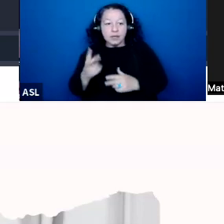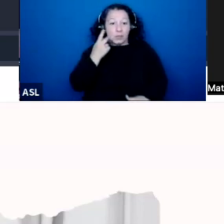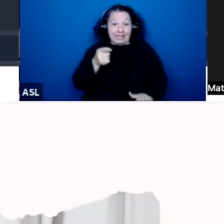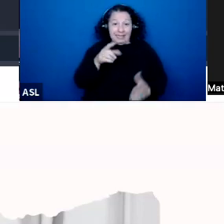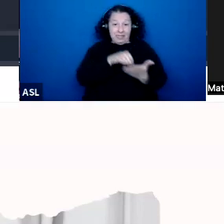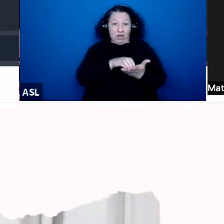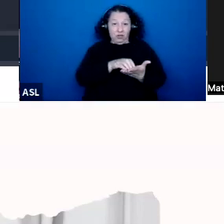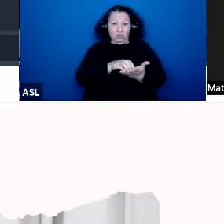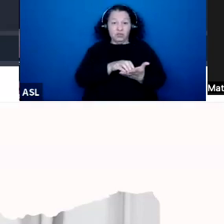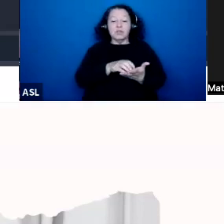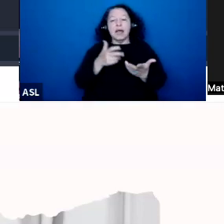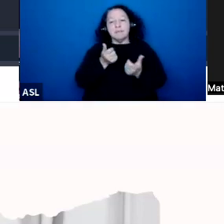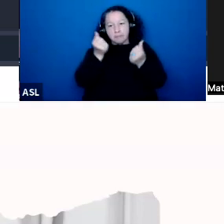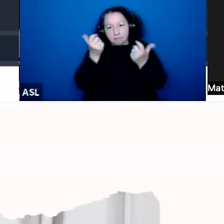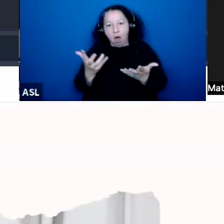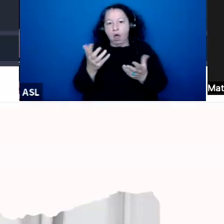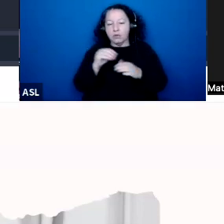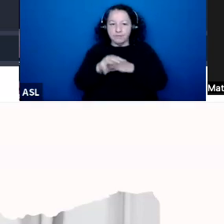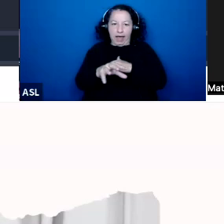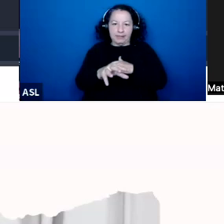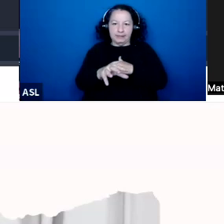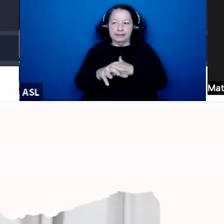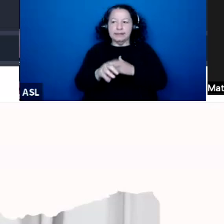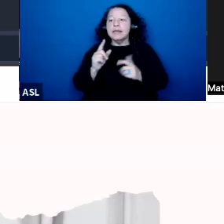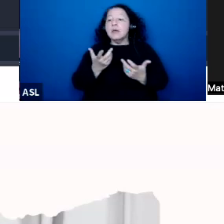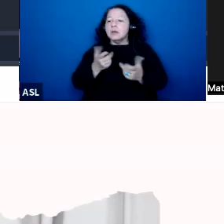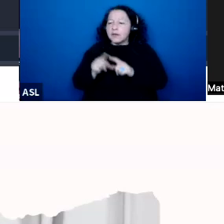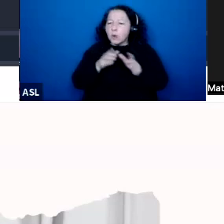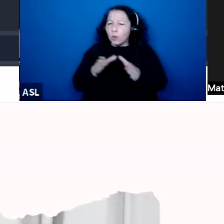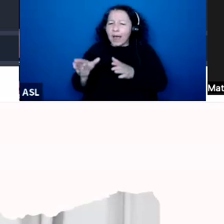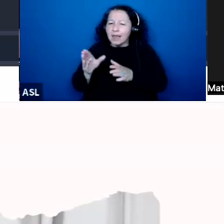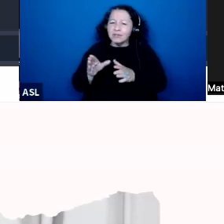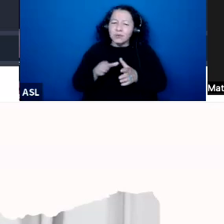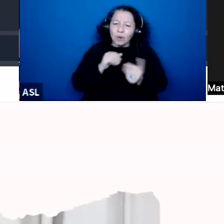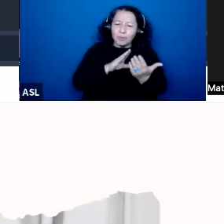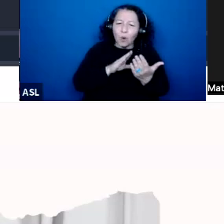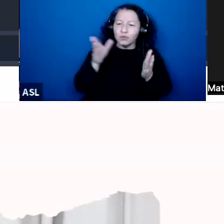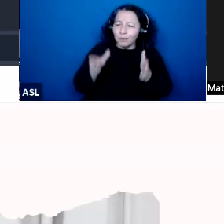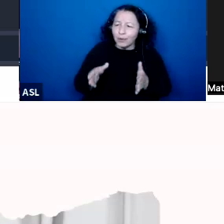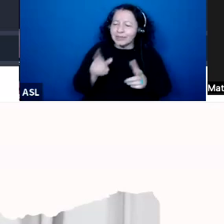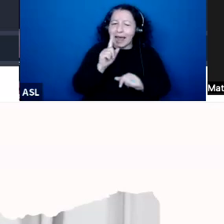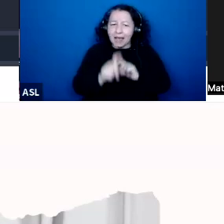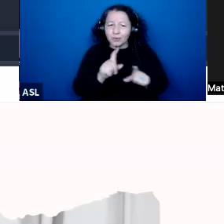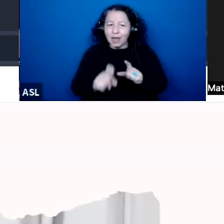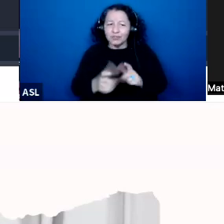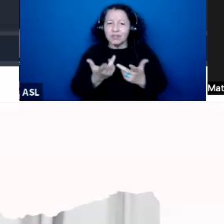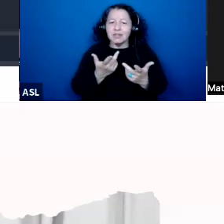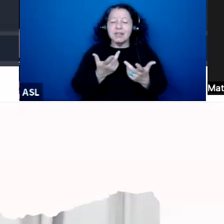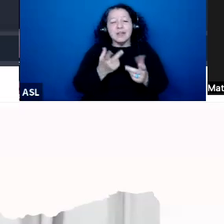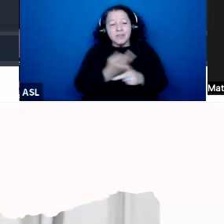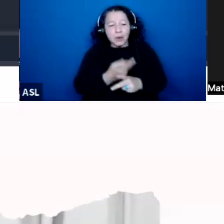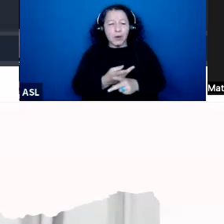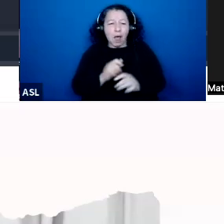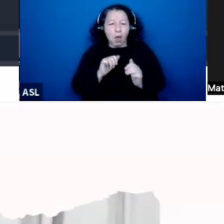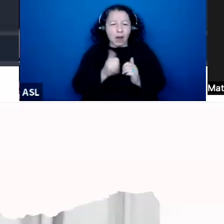what we'll see in this section is a lot of advice and ways to ask questions differently, to use the language that people are using for